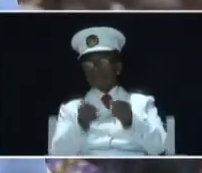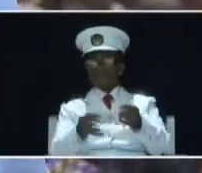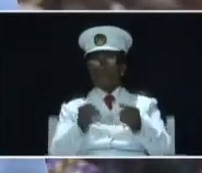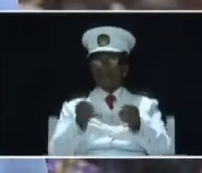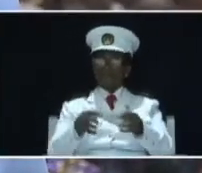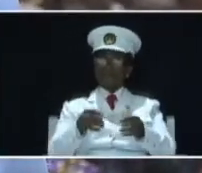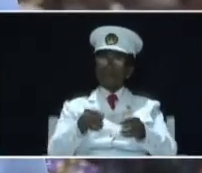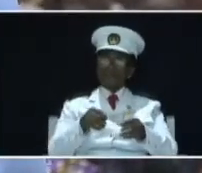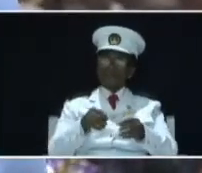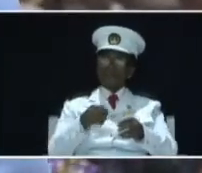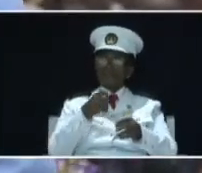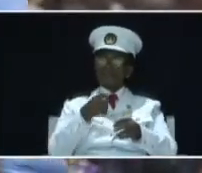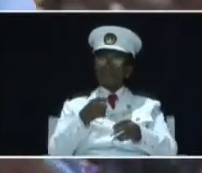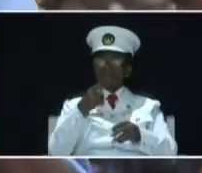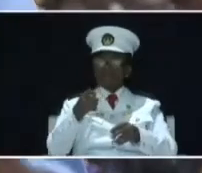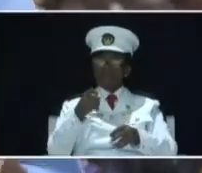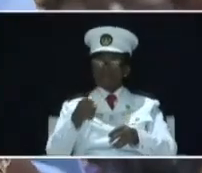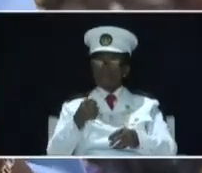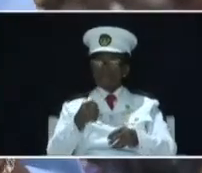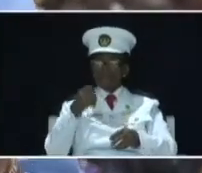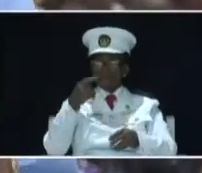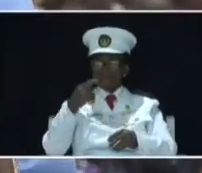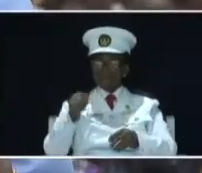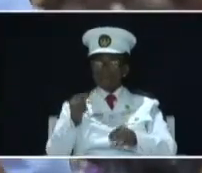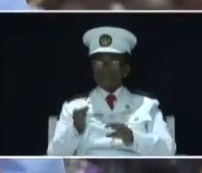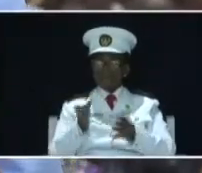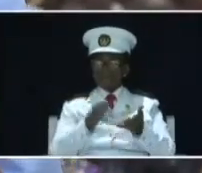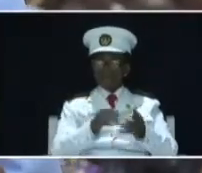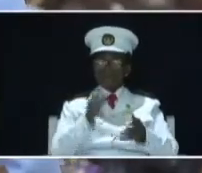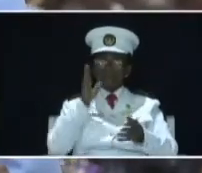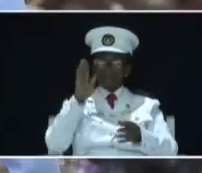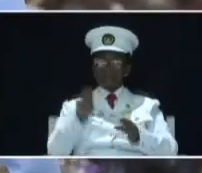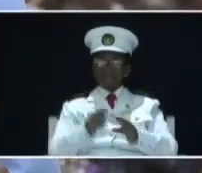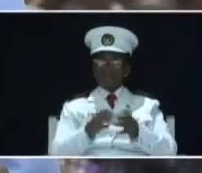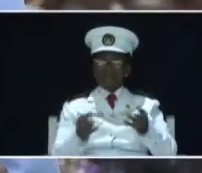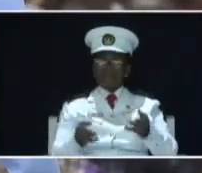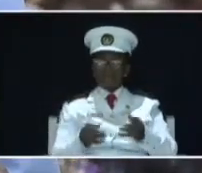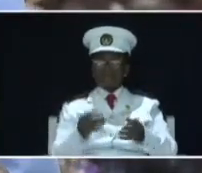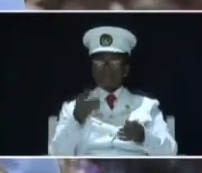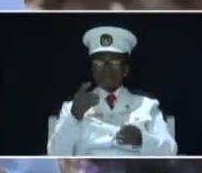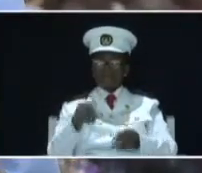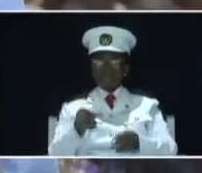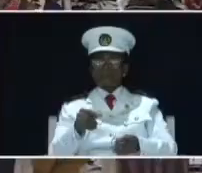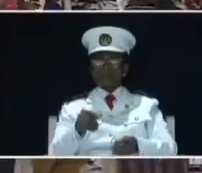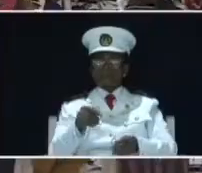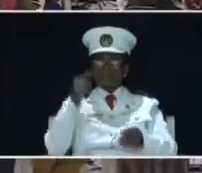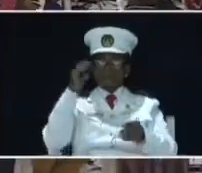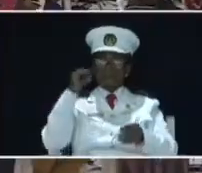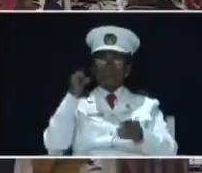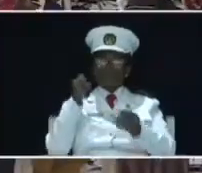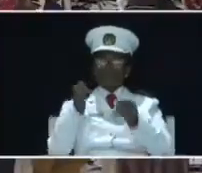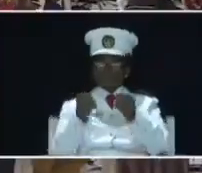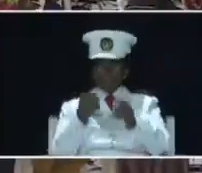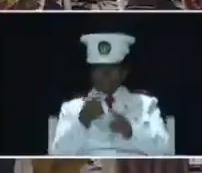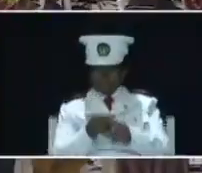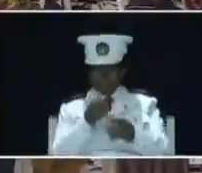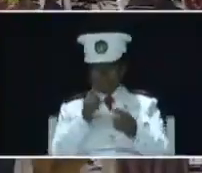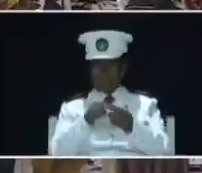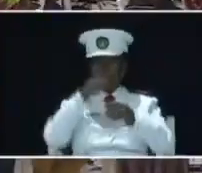that's above every other name, beginning from tonight, multiple doors will open unto you.